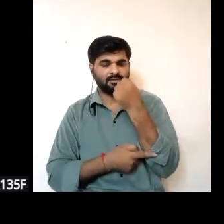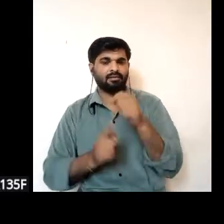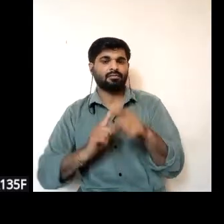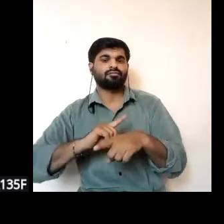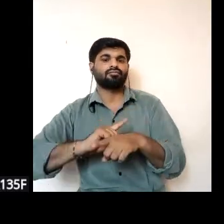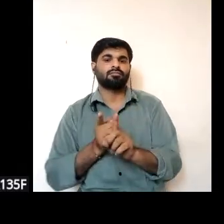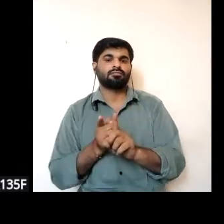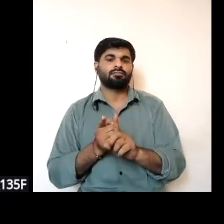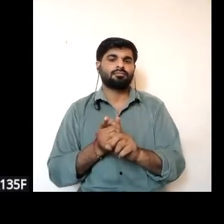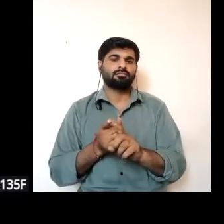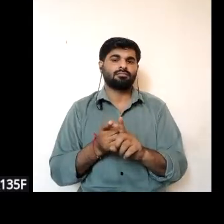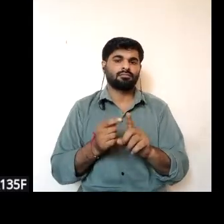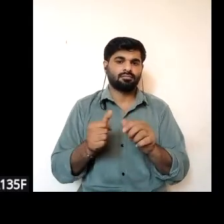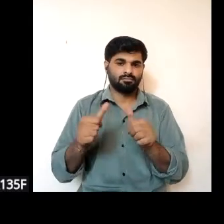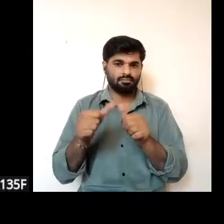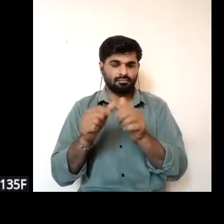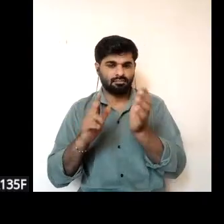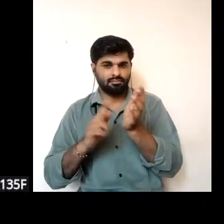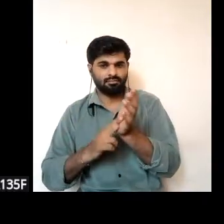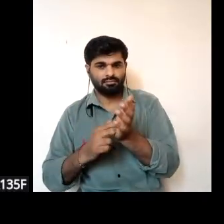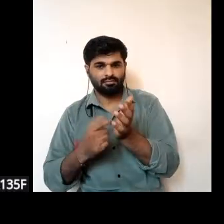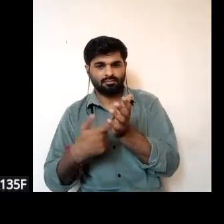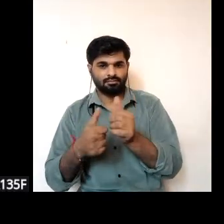of awareness happened.